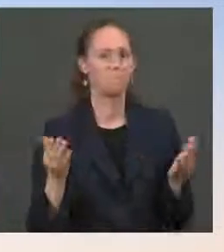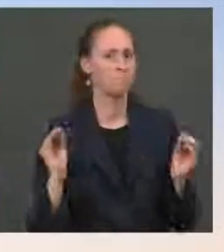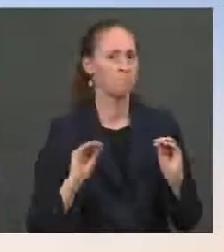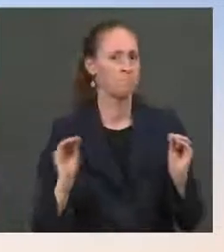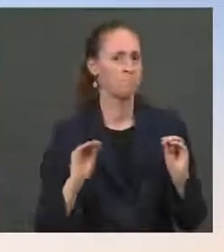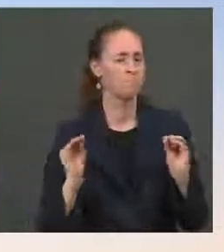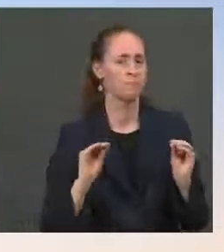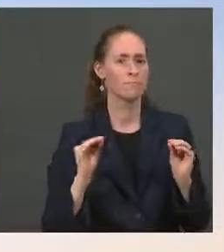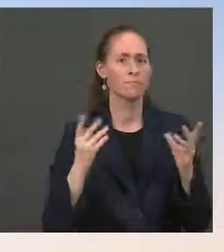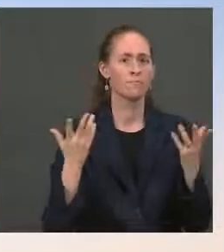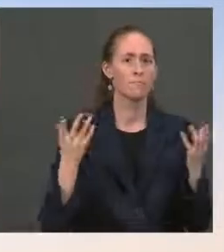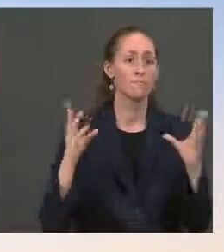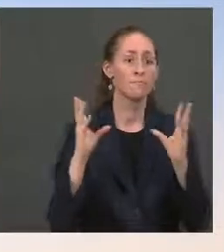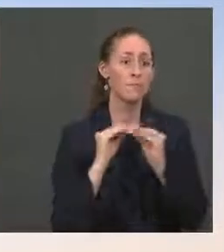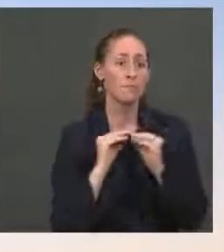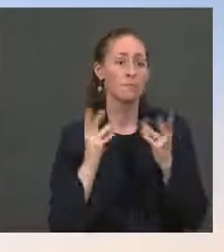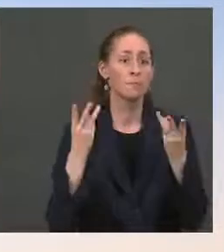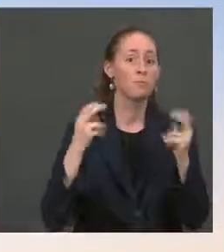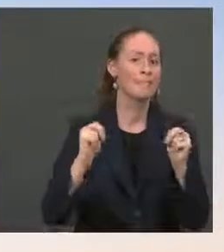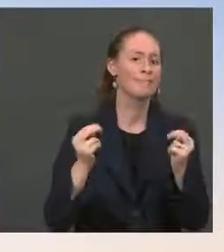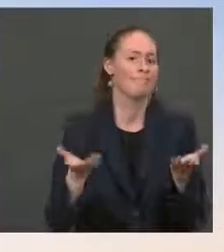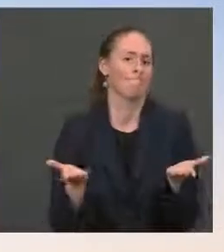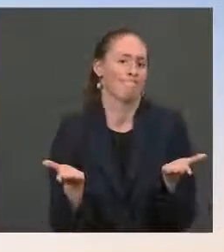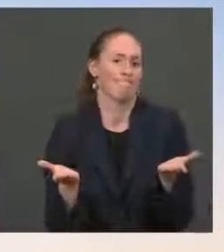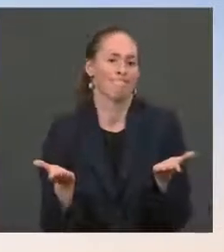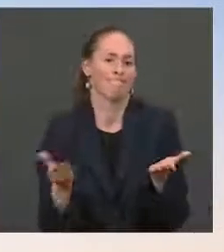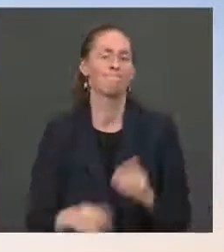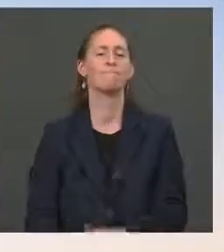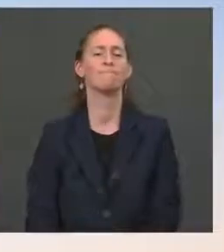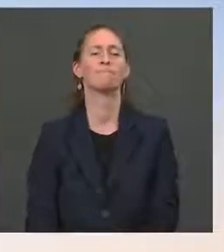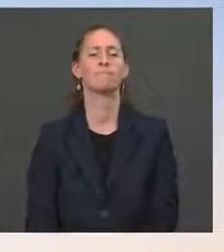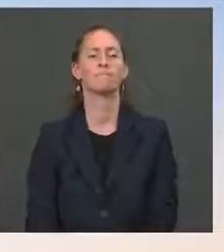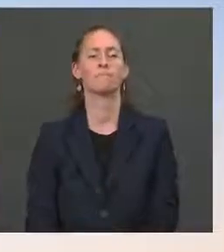next conversation, but certainly maintaining